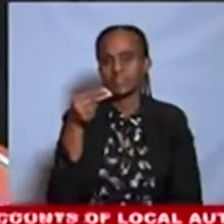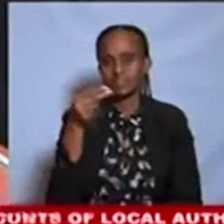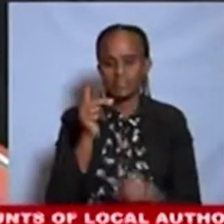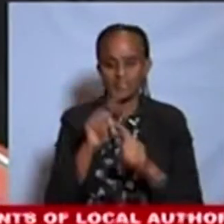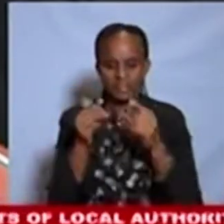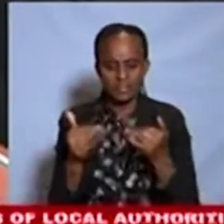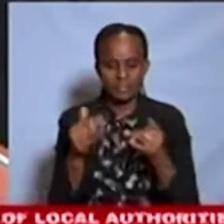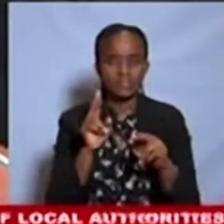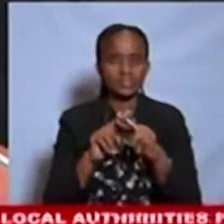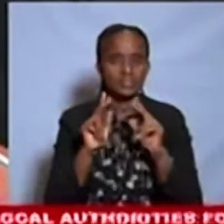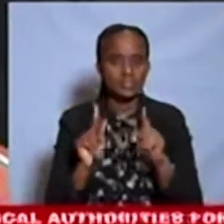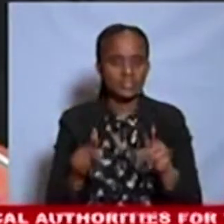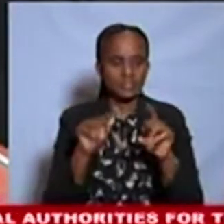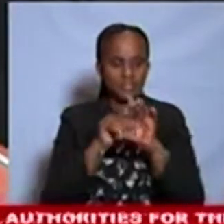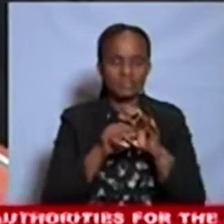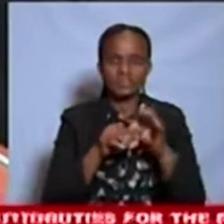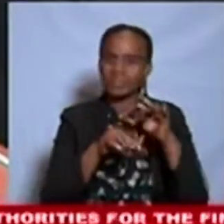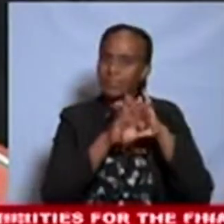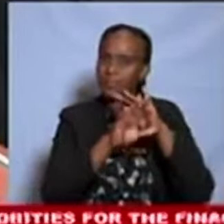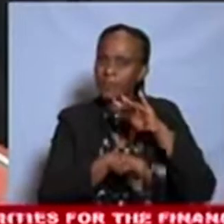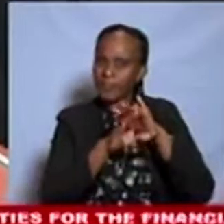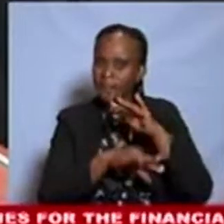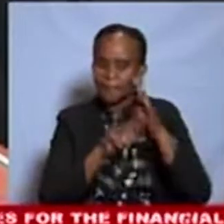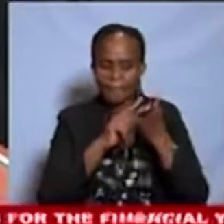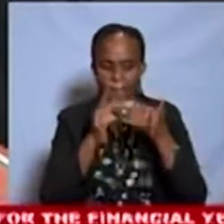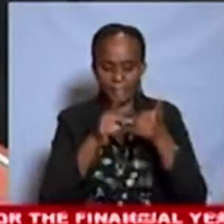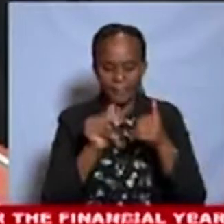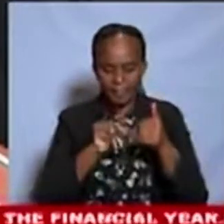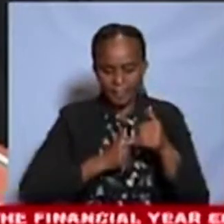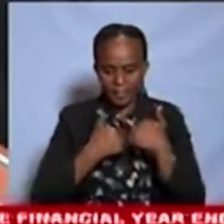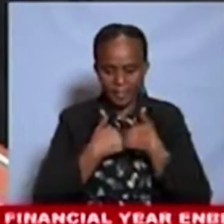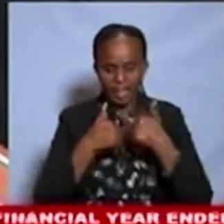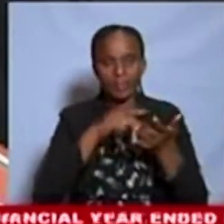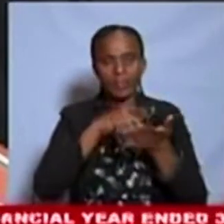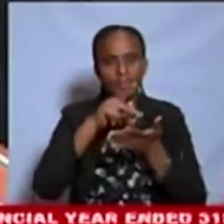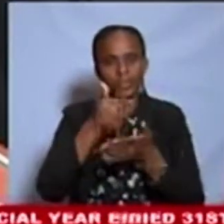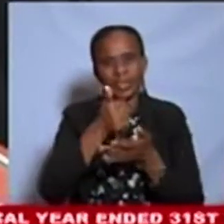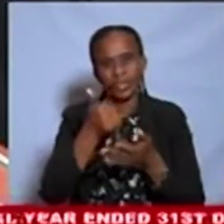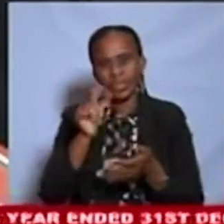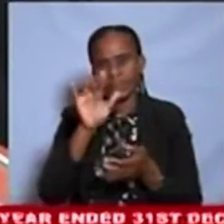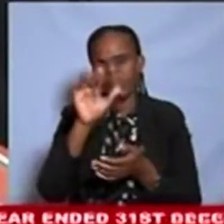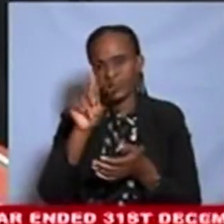However, Chair, in an addendum, I think we have further paid the sum of